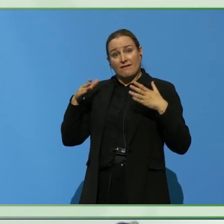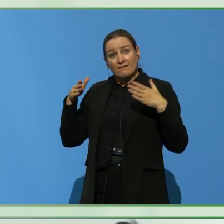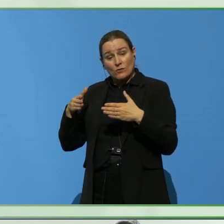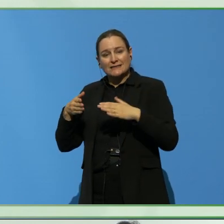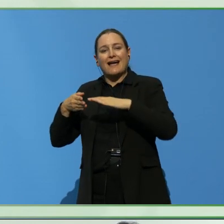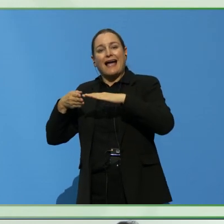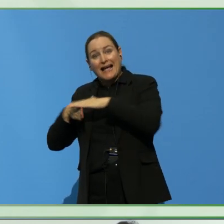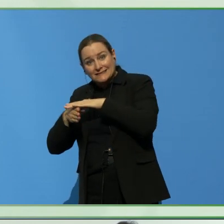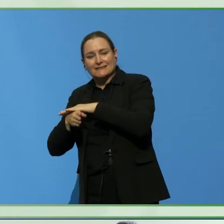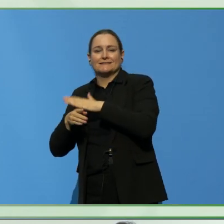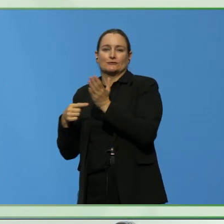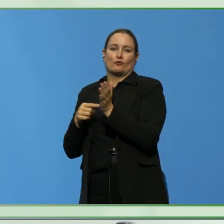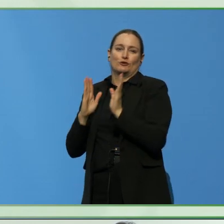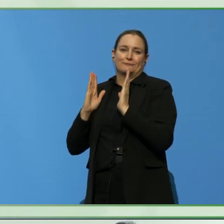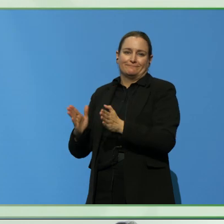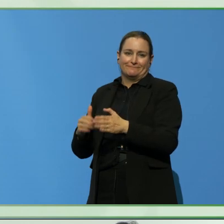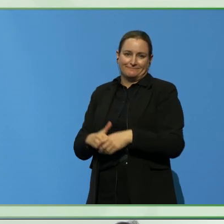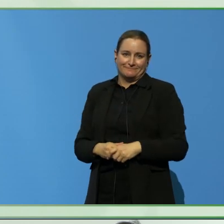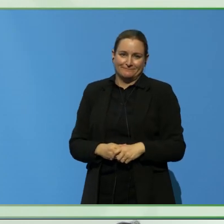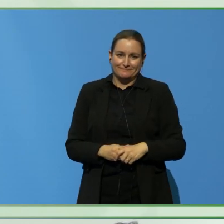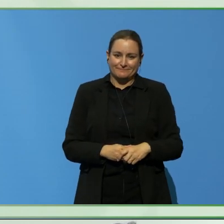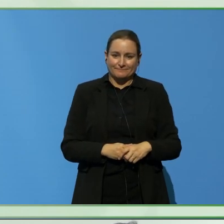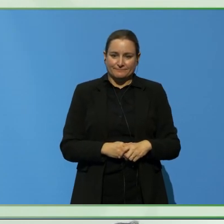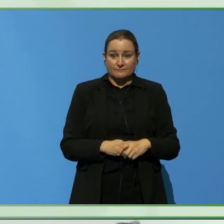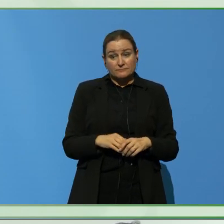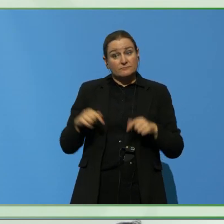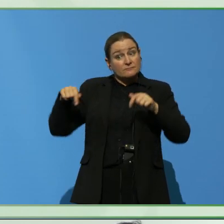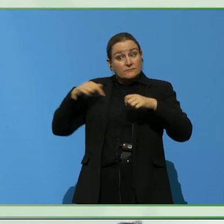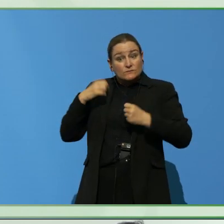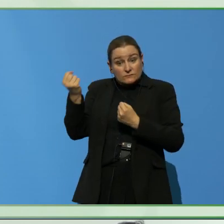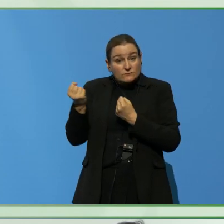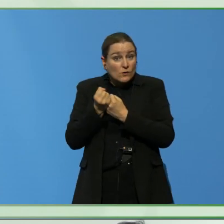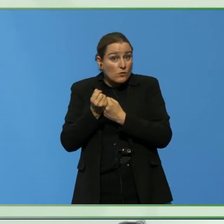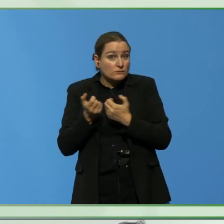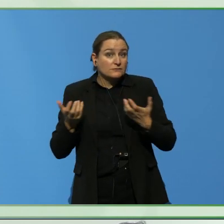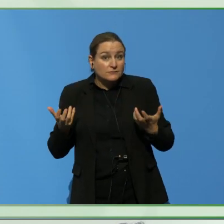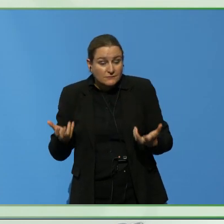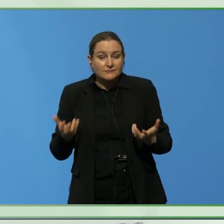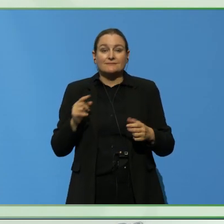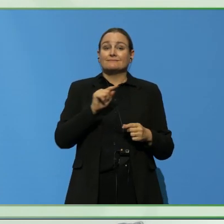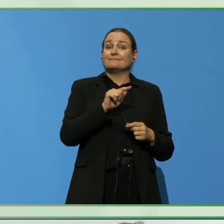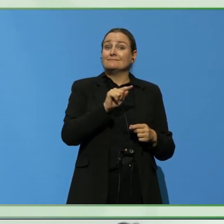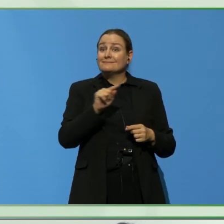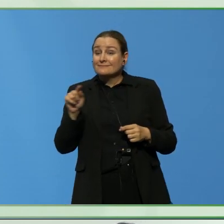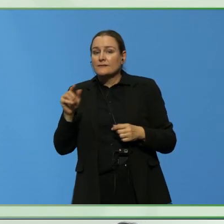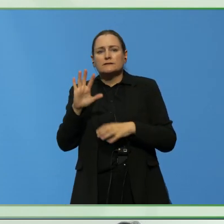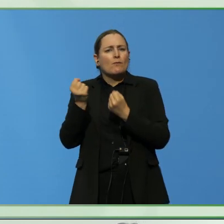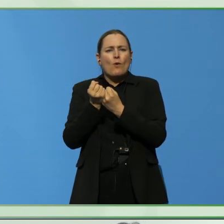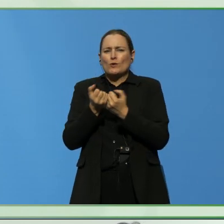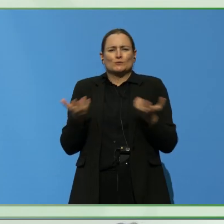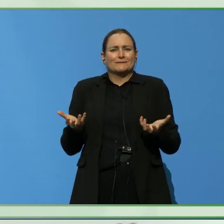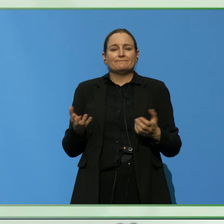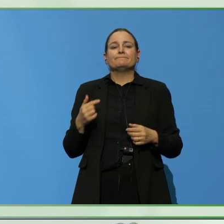a lot of specialized support. One of the main things that we are able to unlock for the innovators that we work with is the